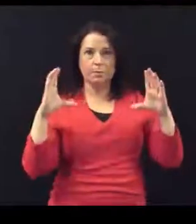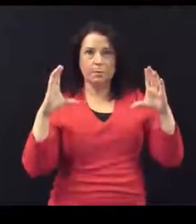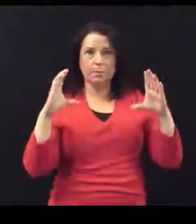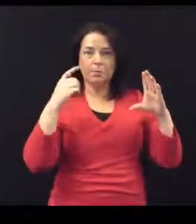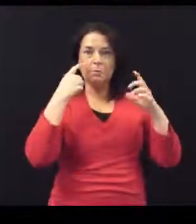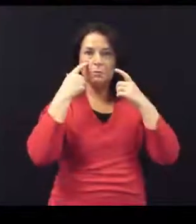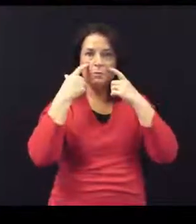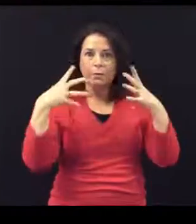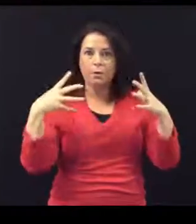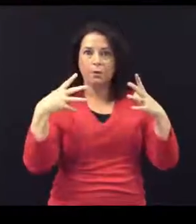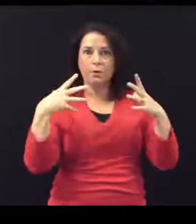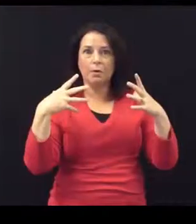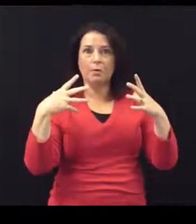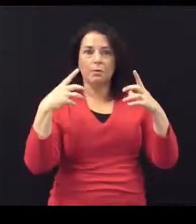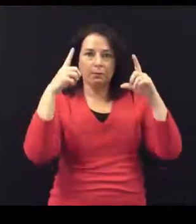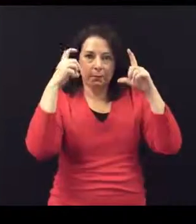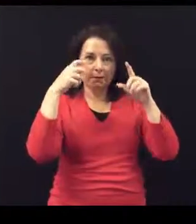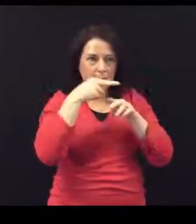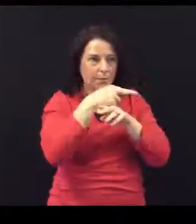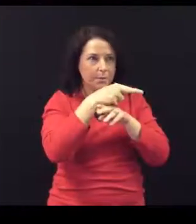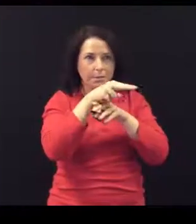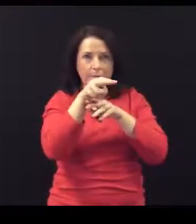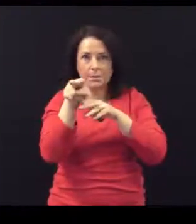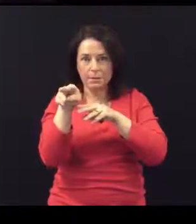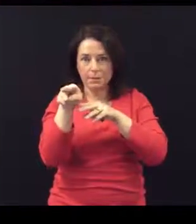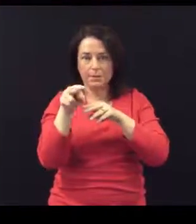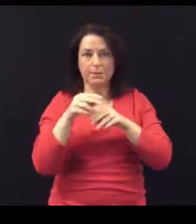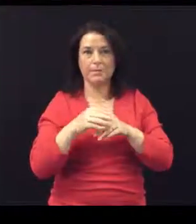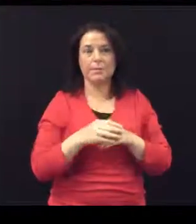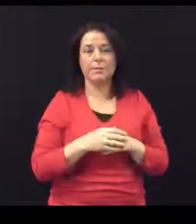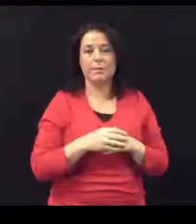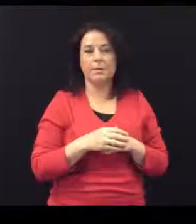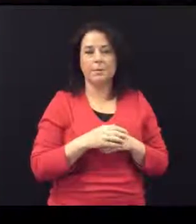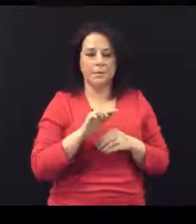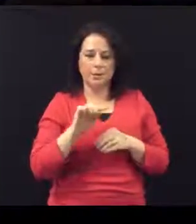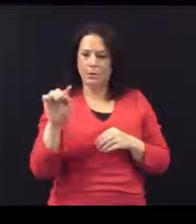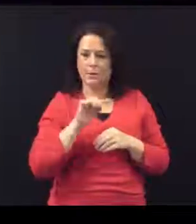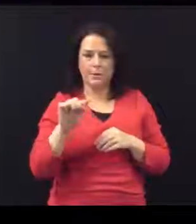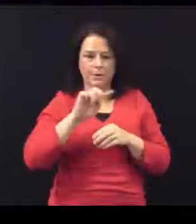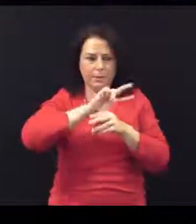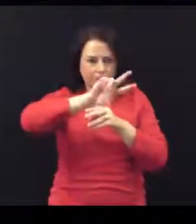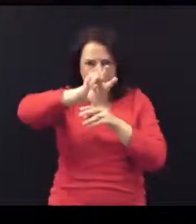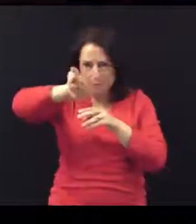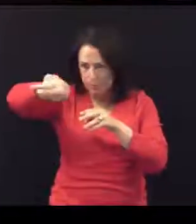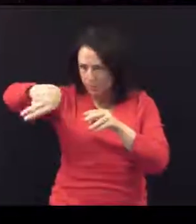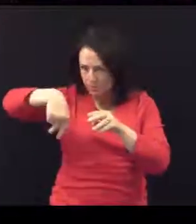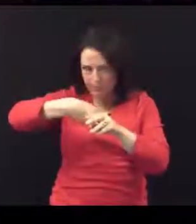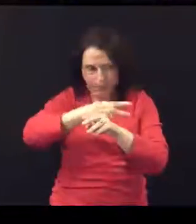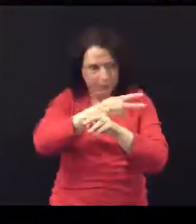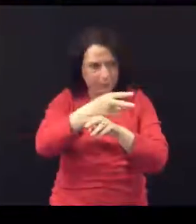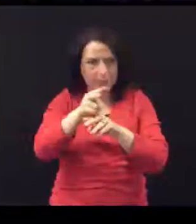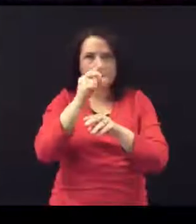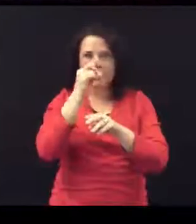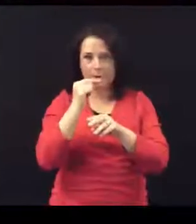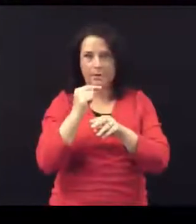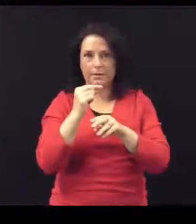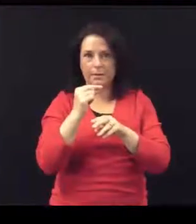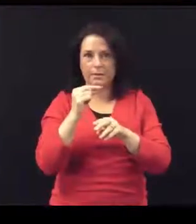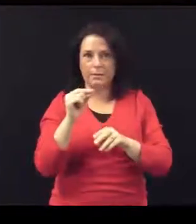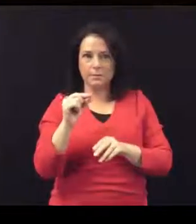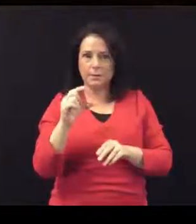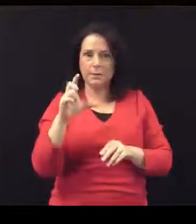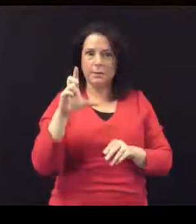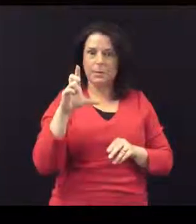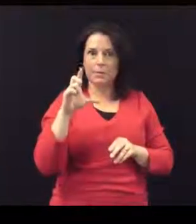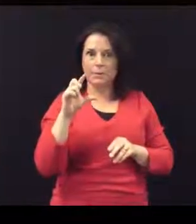to a 360-degree panorama of the location where the pin is dropped. Tap and drag to scroll the view around. Pinch